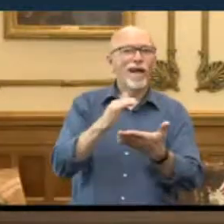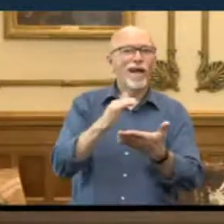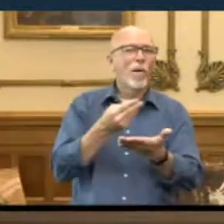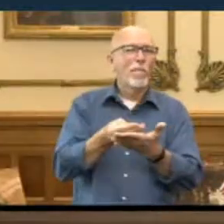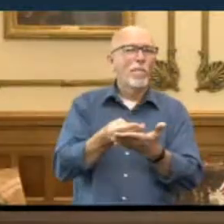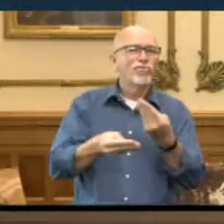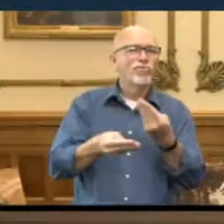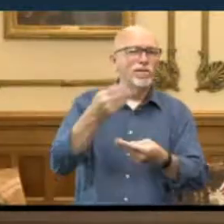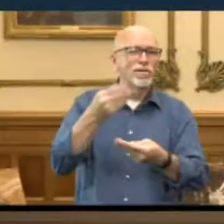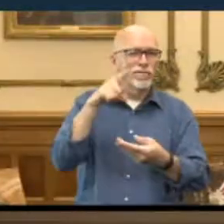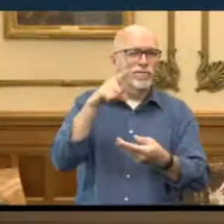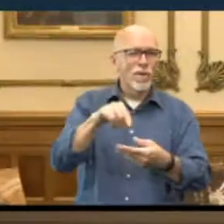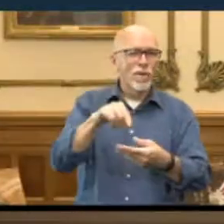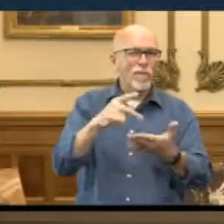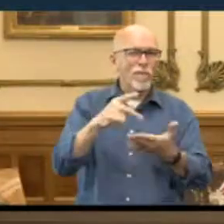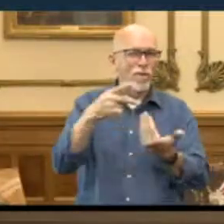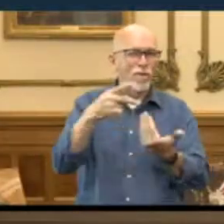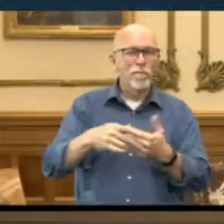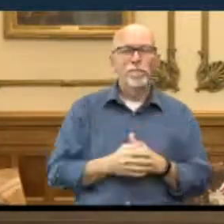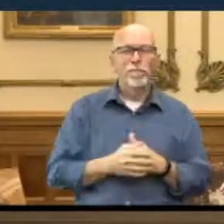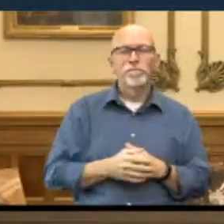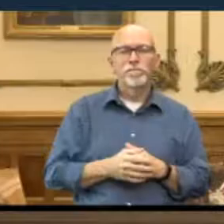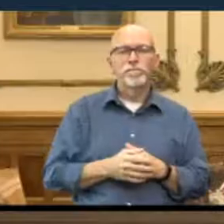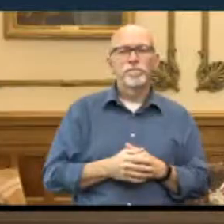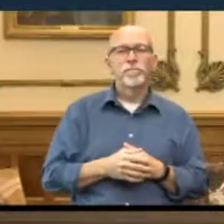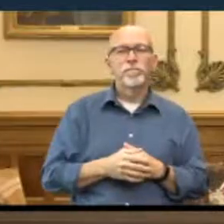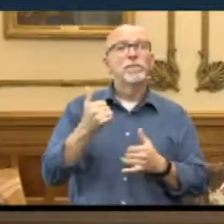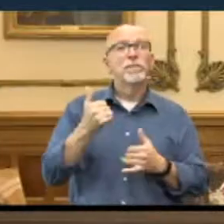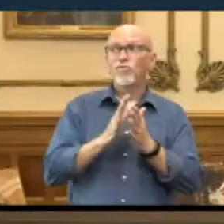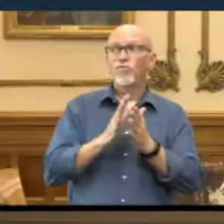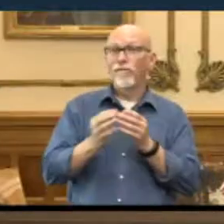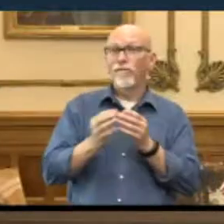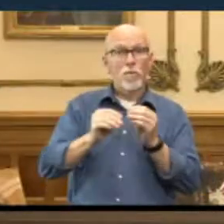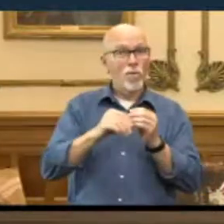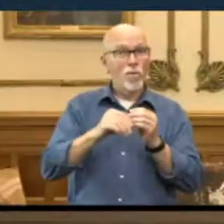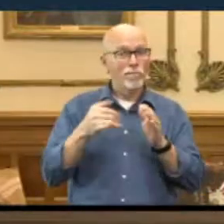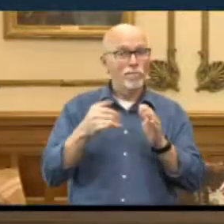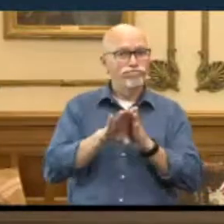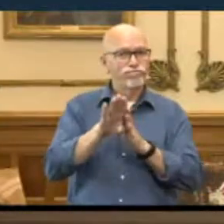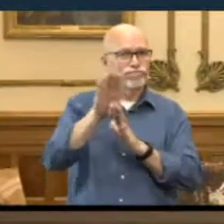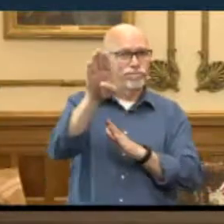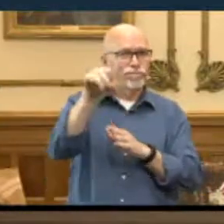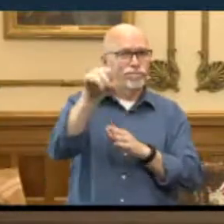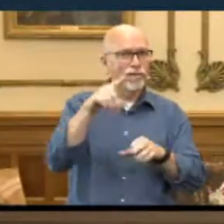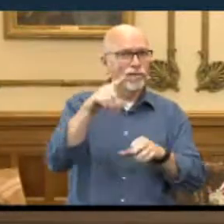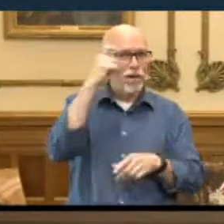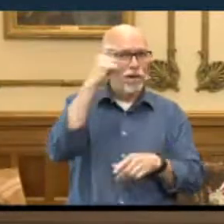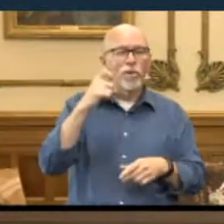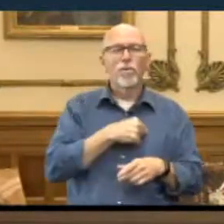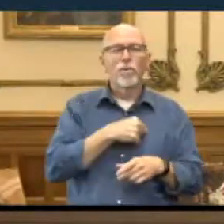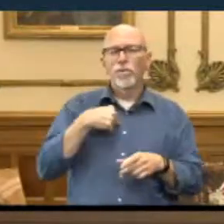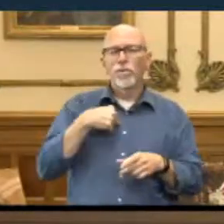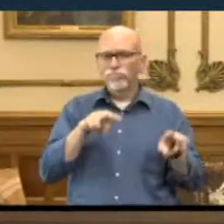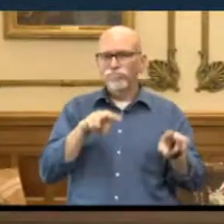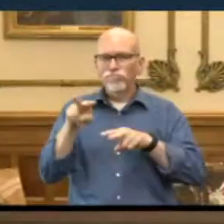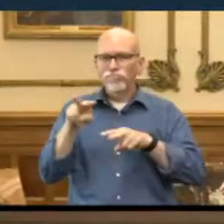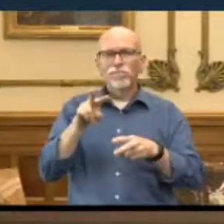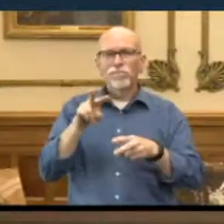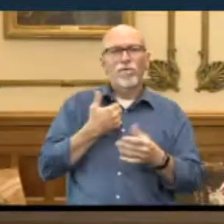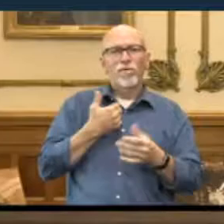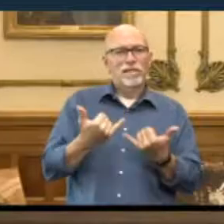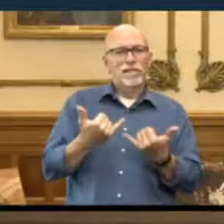source for community crossings. As traffic rebounded, as I mentioned, over the summer months, we've analyzed the existing